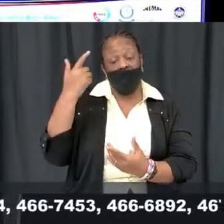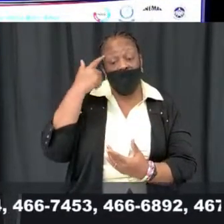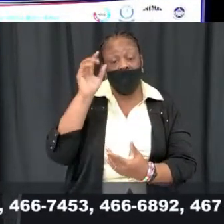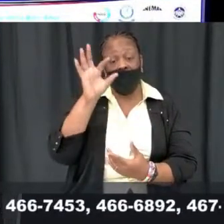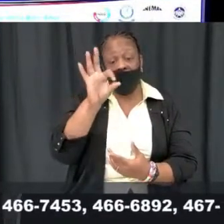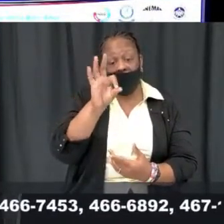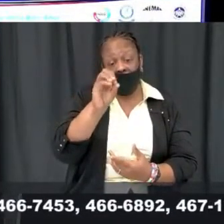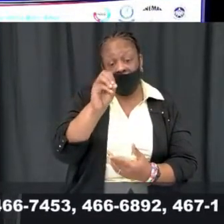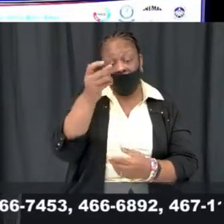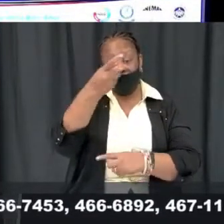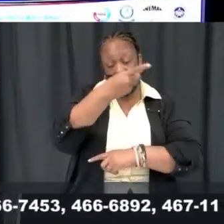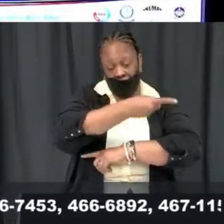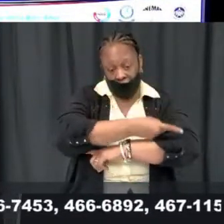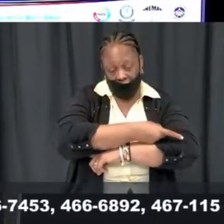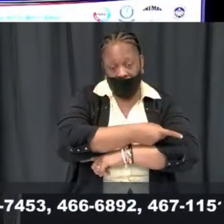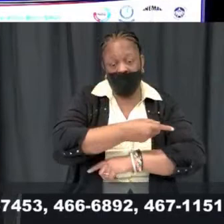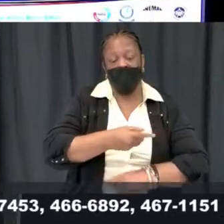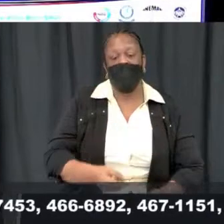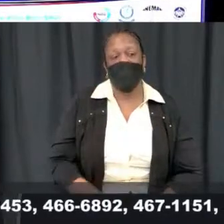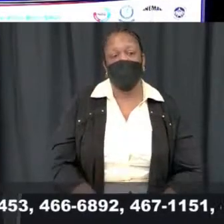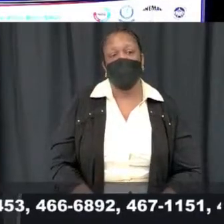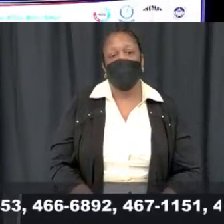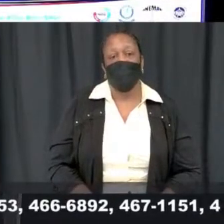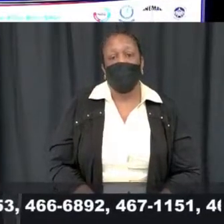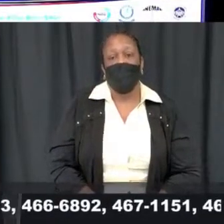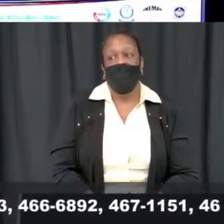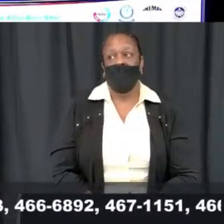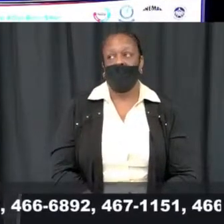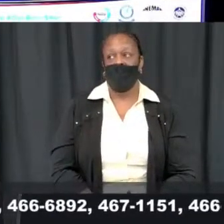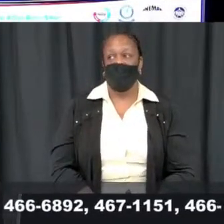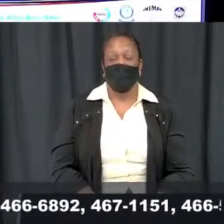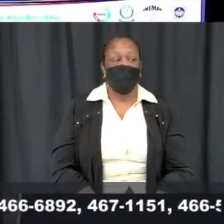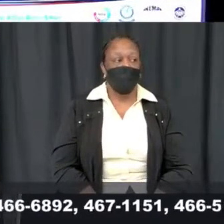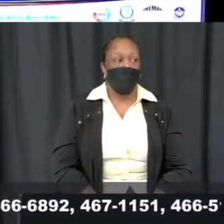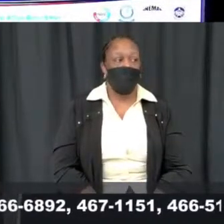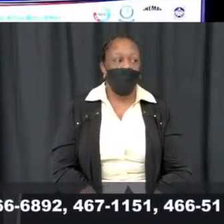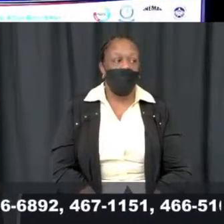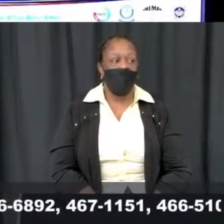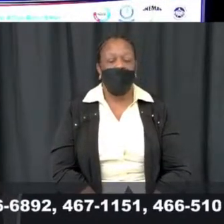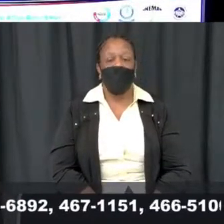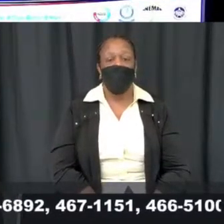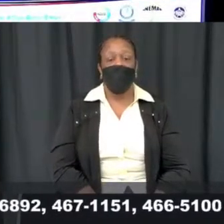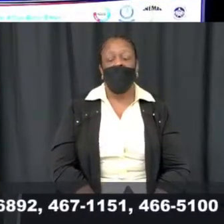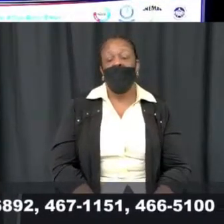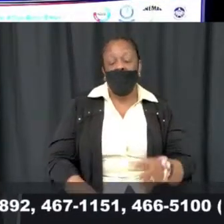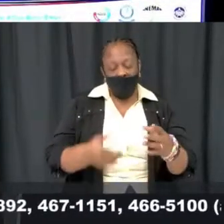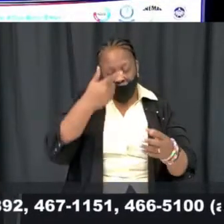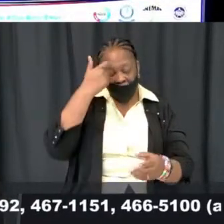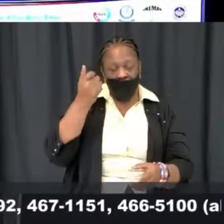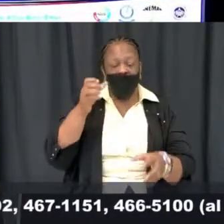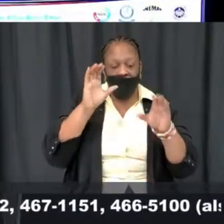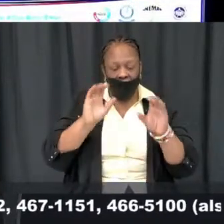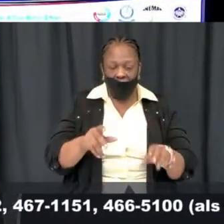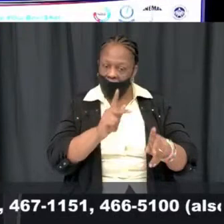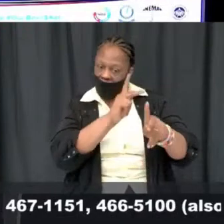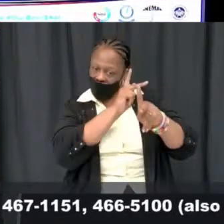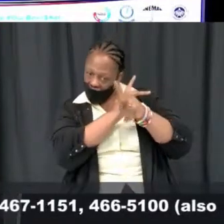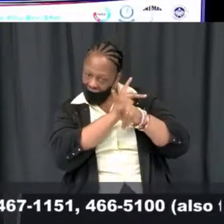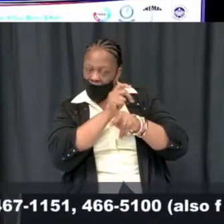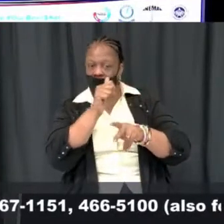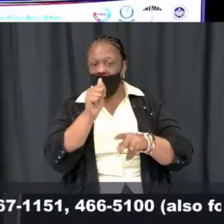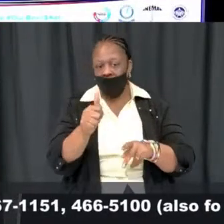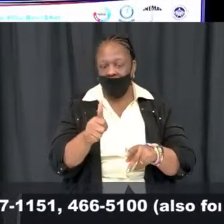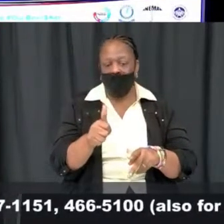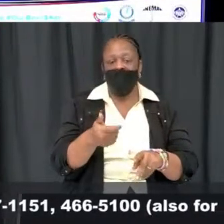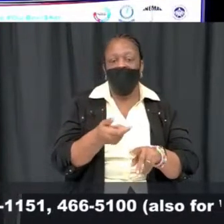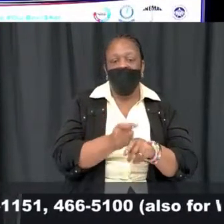days, since up to that point in time, they should be able to mount a significant response if they came into